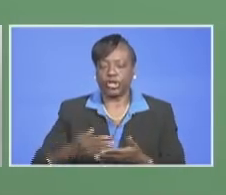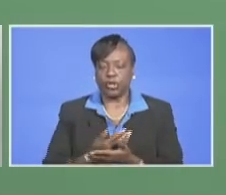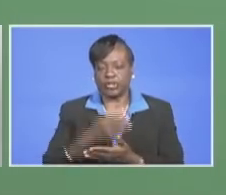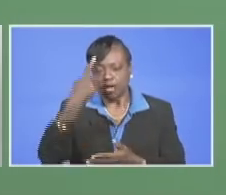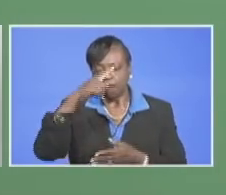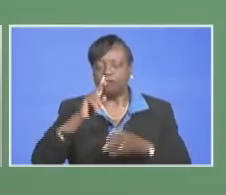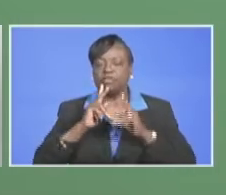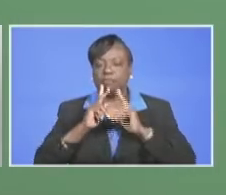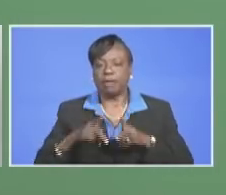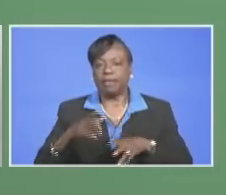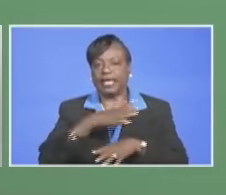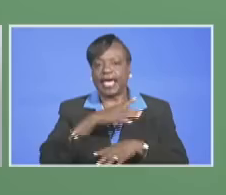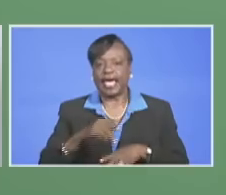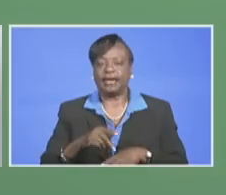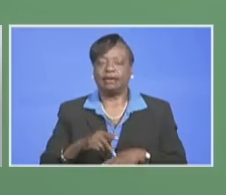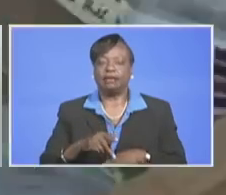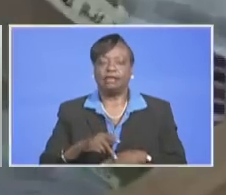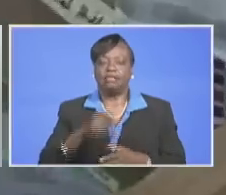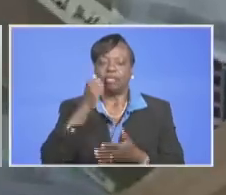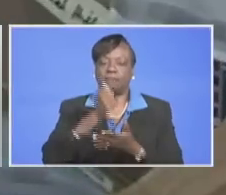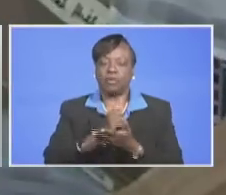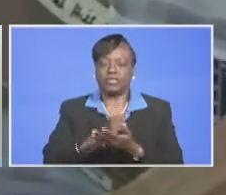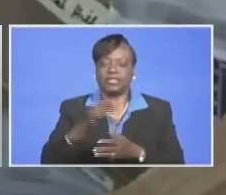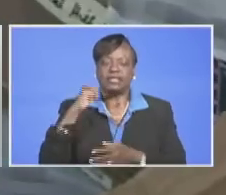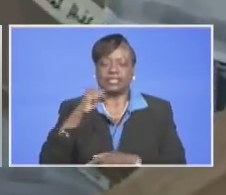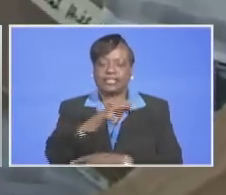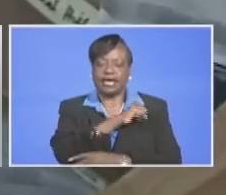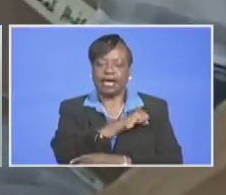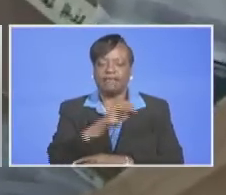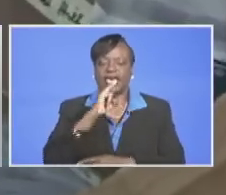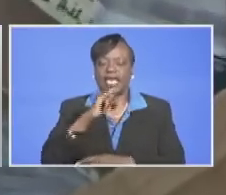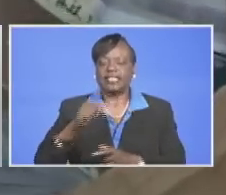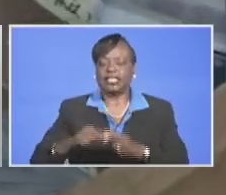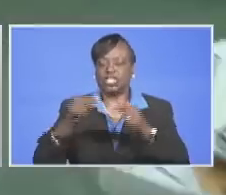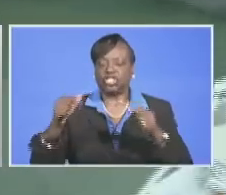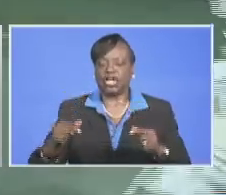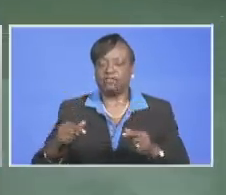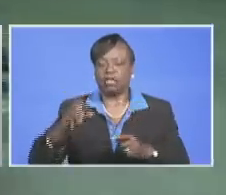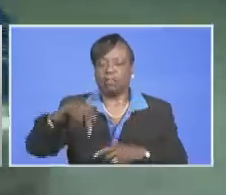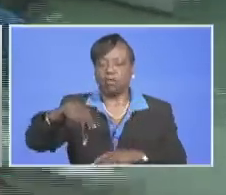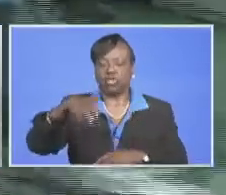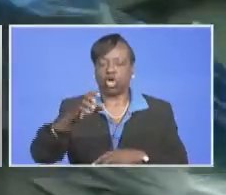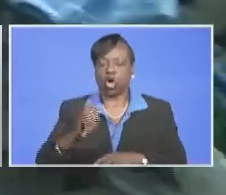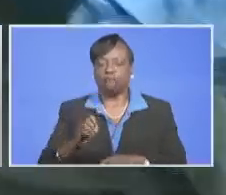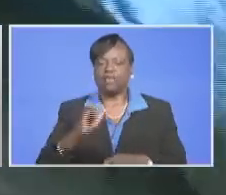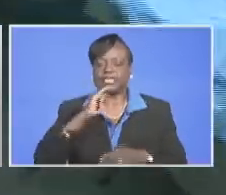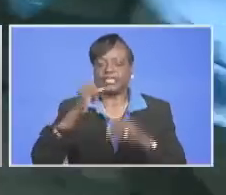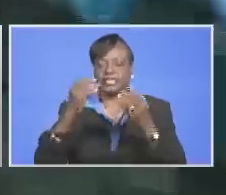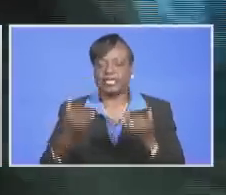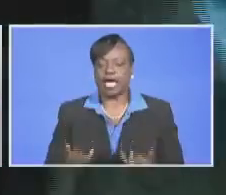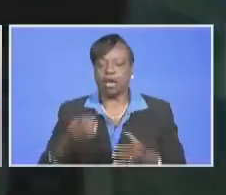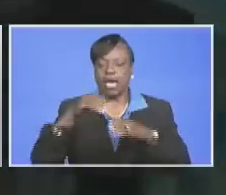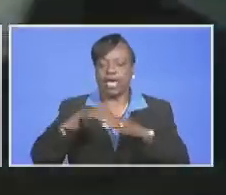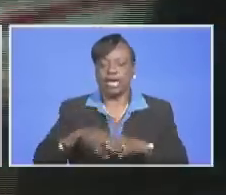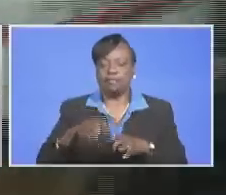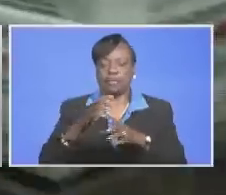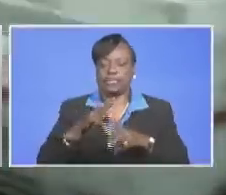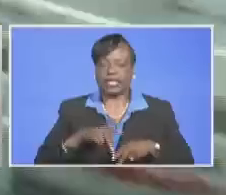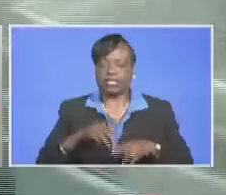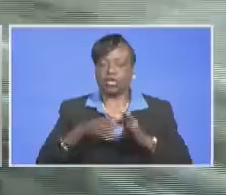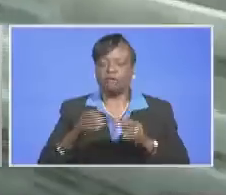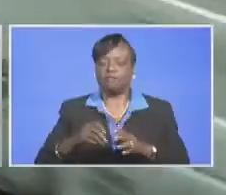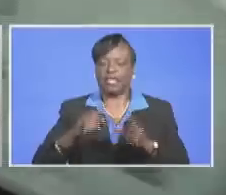the public and the postal staff is that the General Post Office is now in possession of